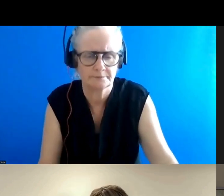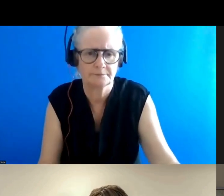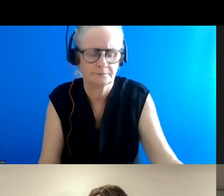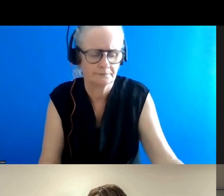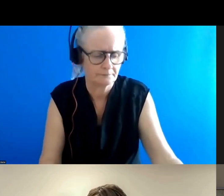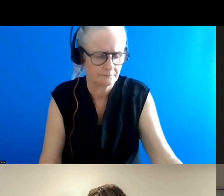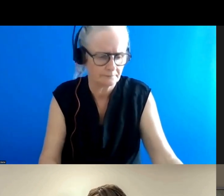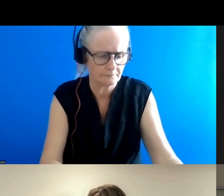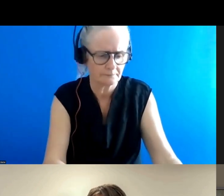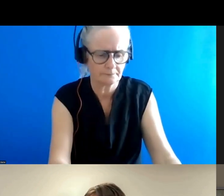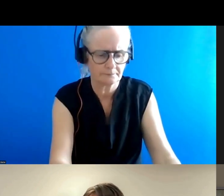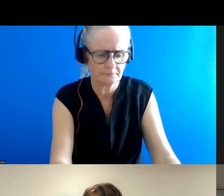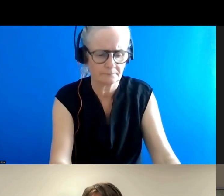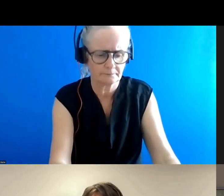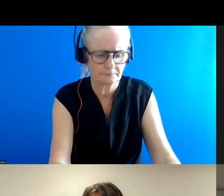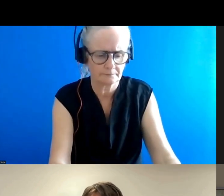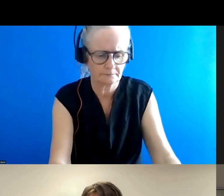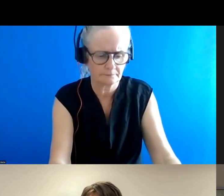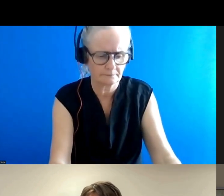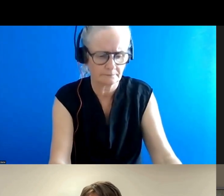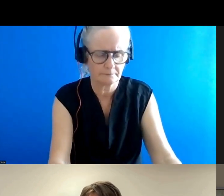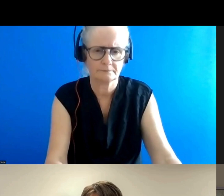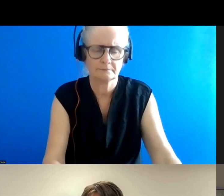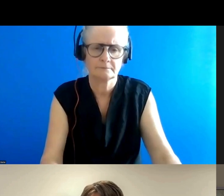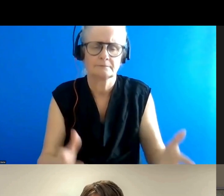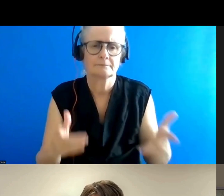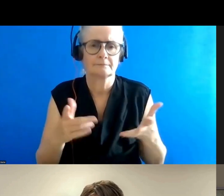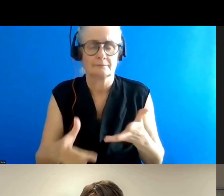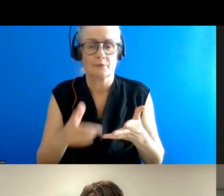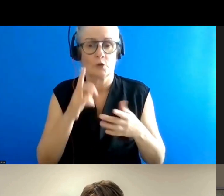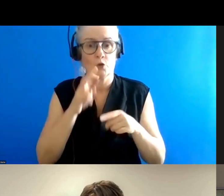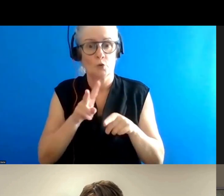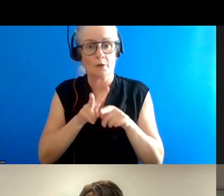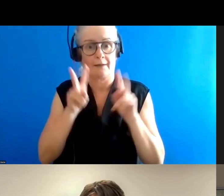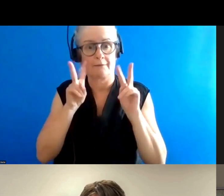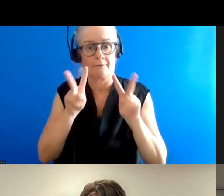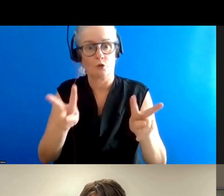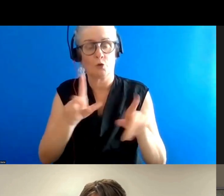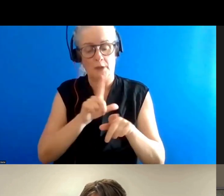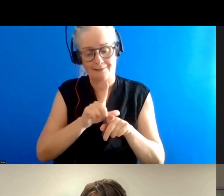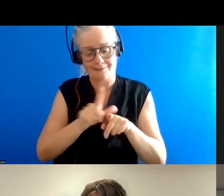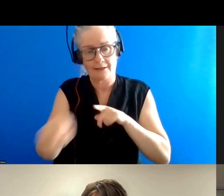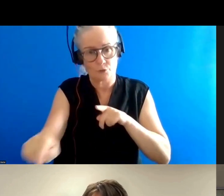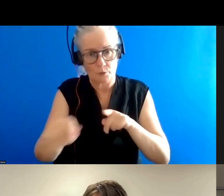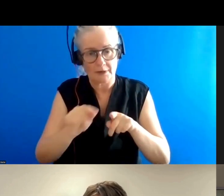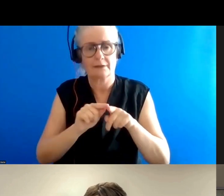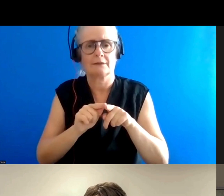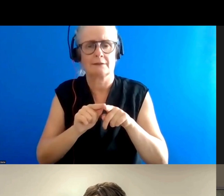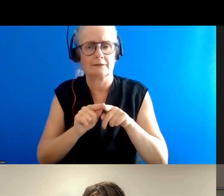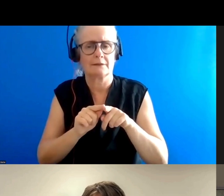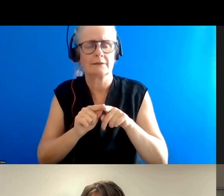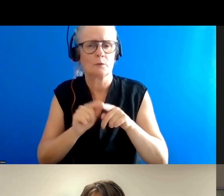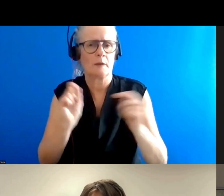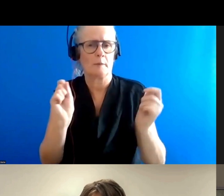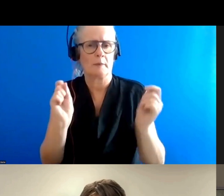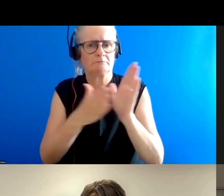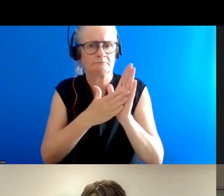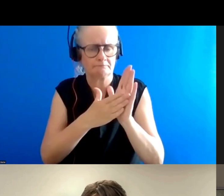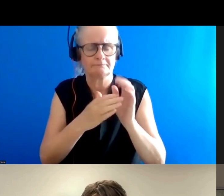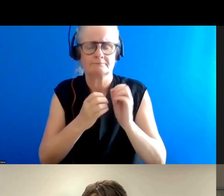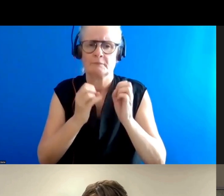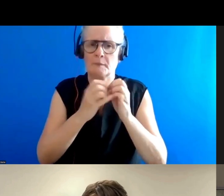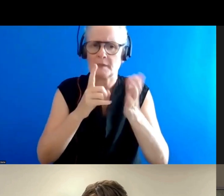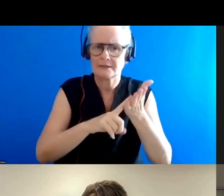week with BSL interpretation and captions, and we'll notify you as well when it's up